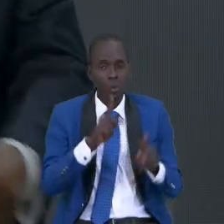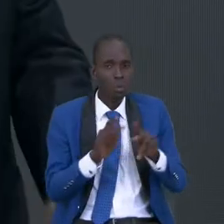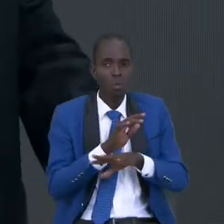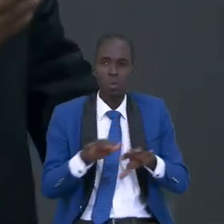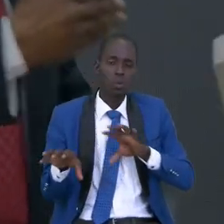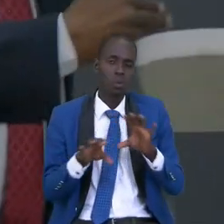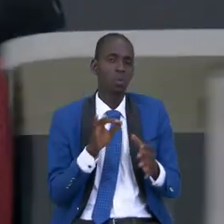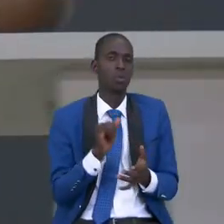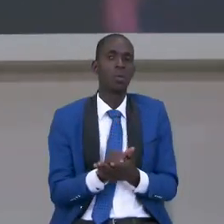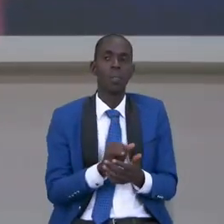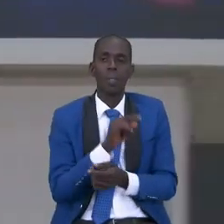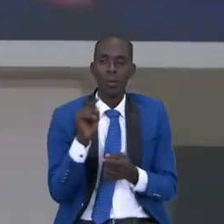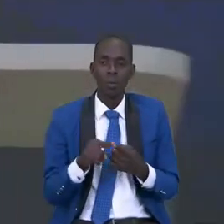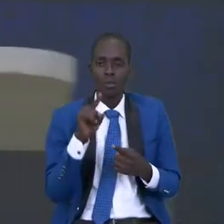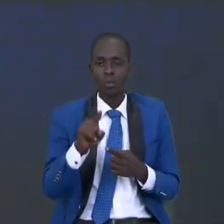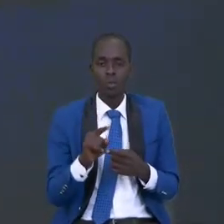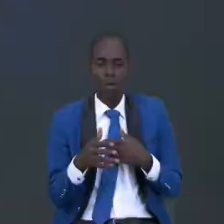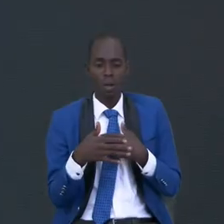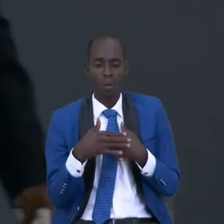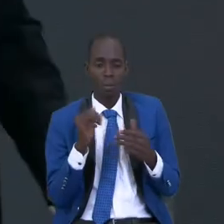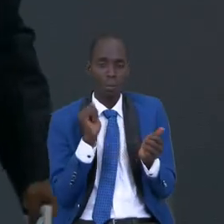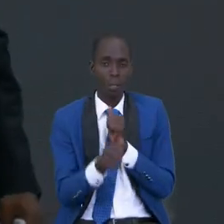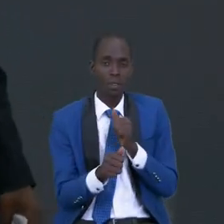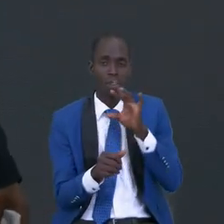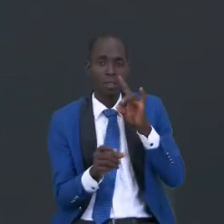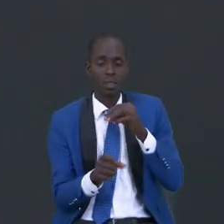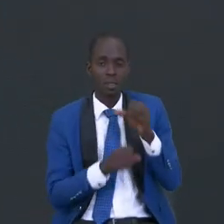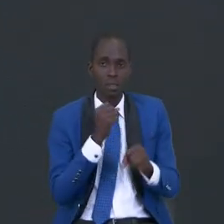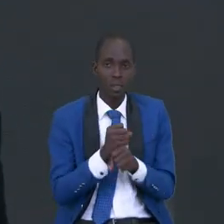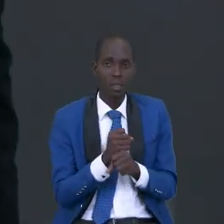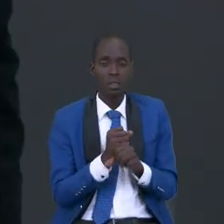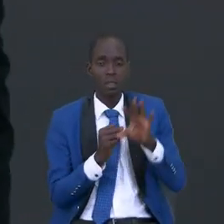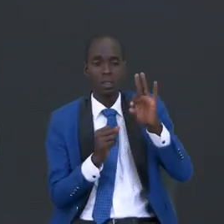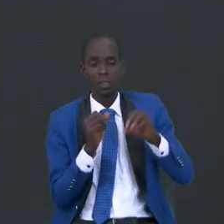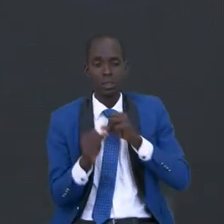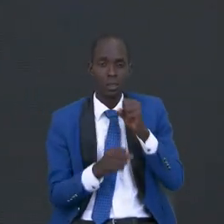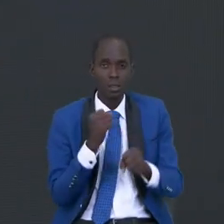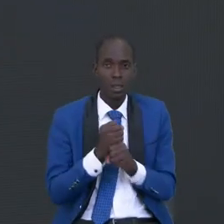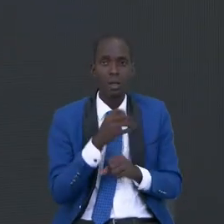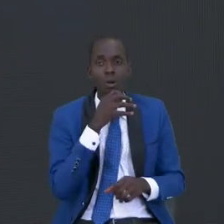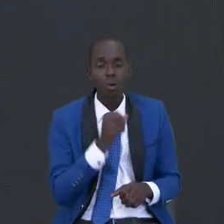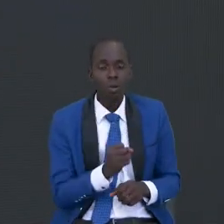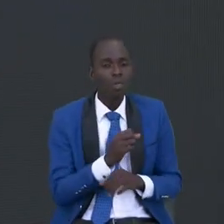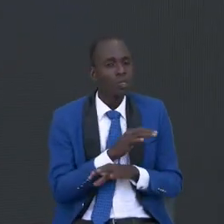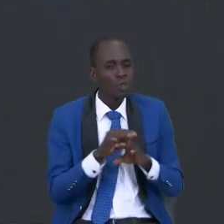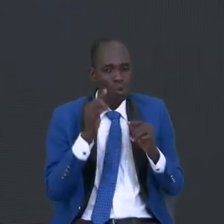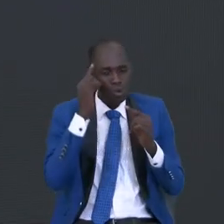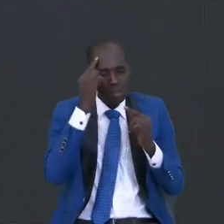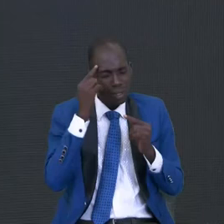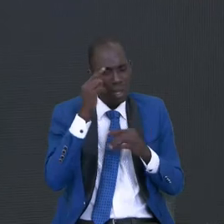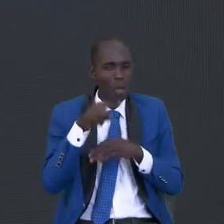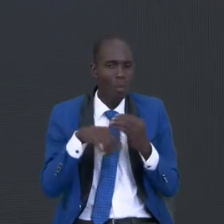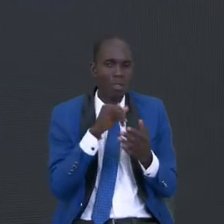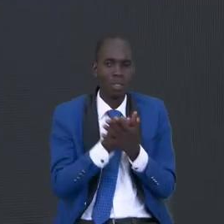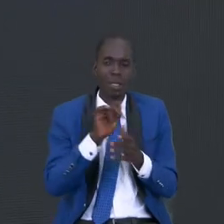When you cross 80 and you cross 90, don't think about such a project. He said,